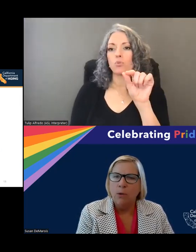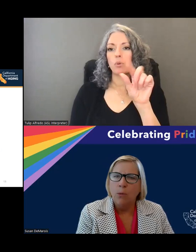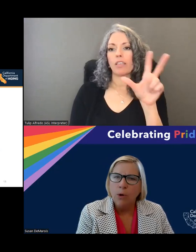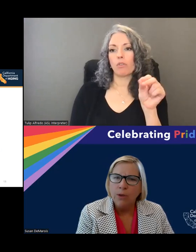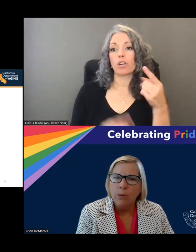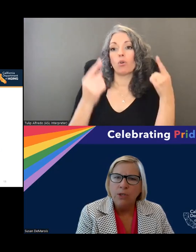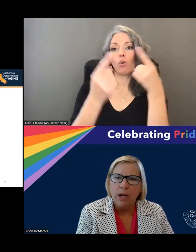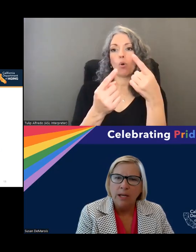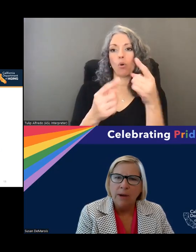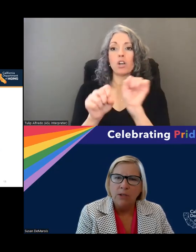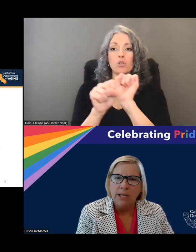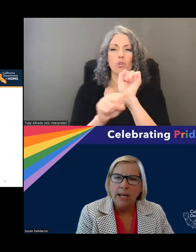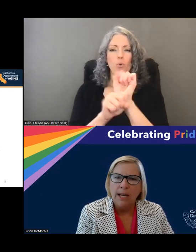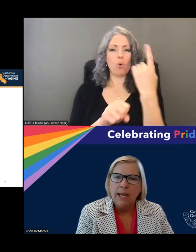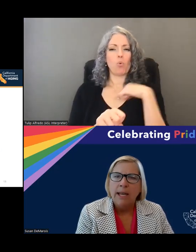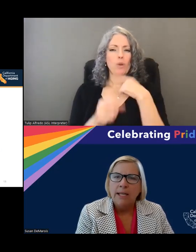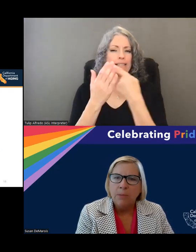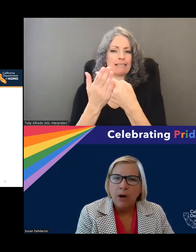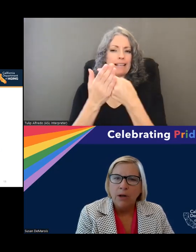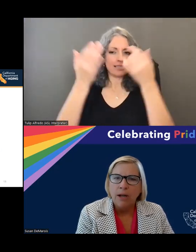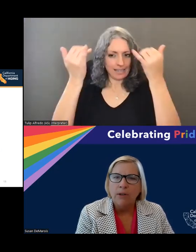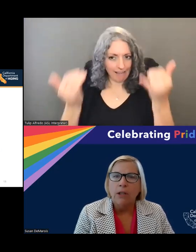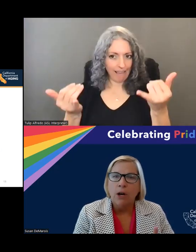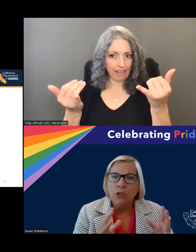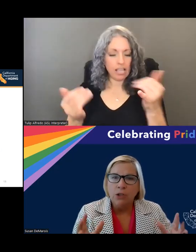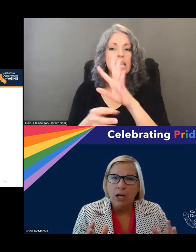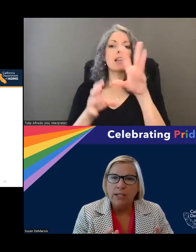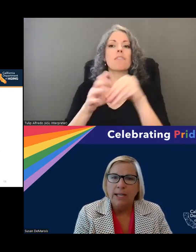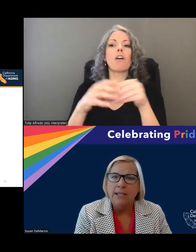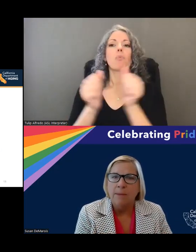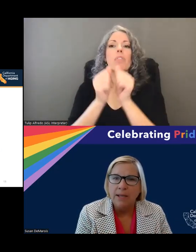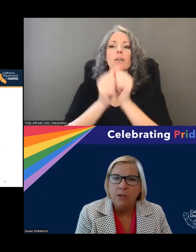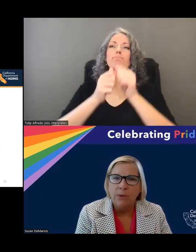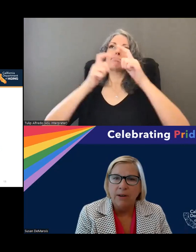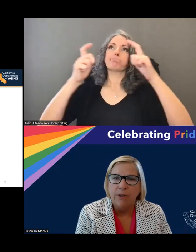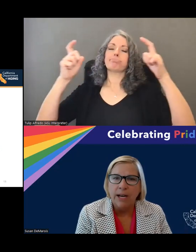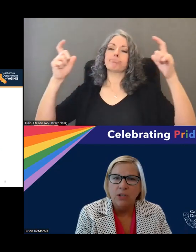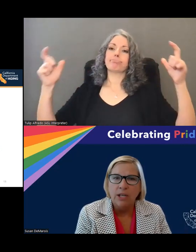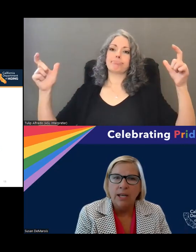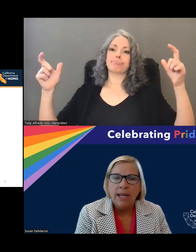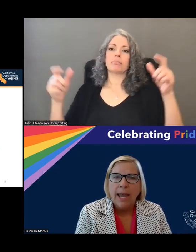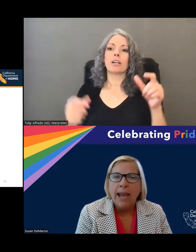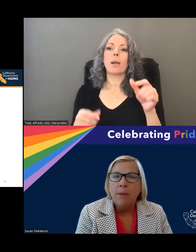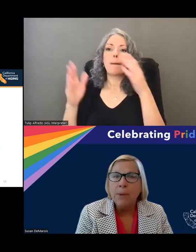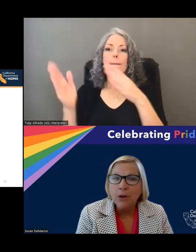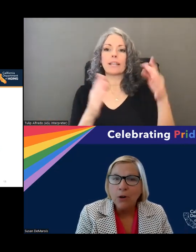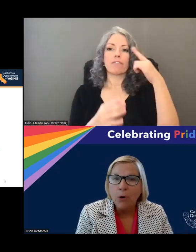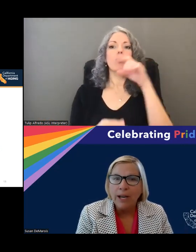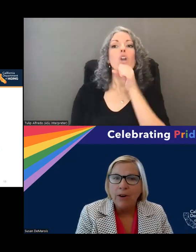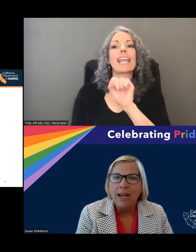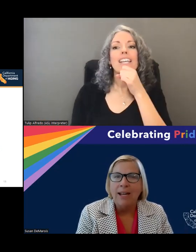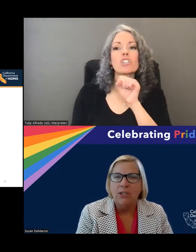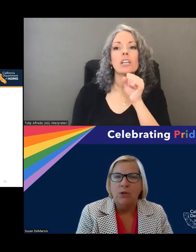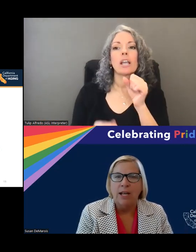initiative. So the work that we're talking about today is part of a larger context, the master plan for aging, and a bigger